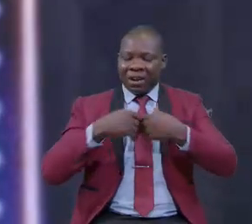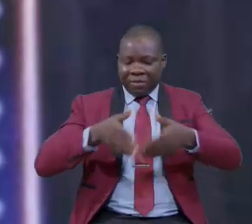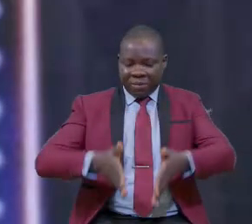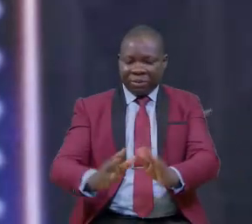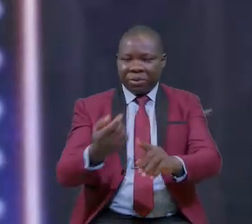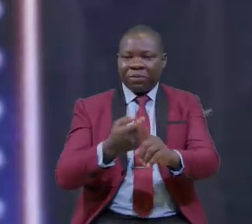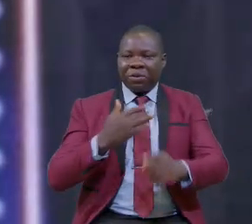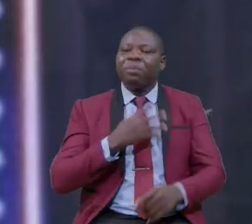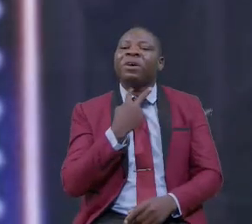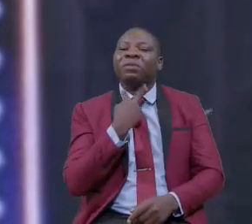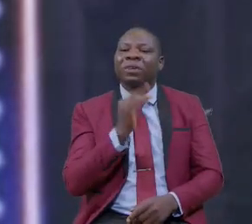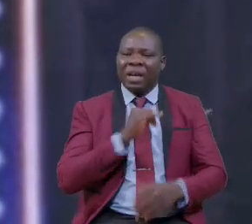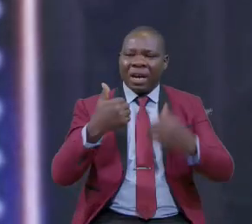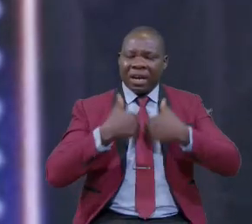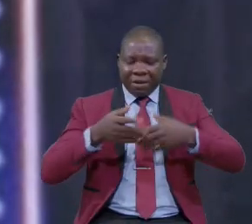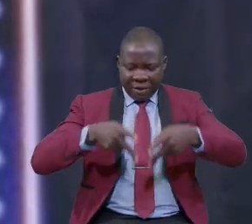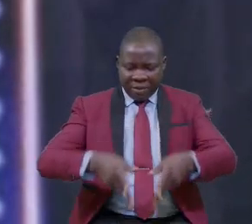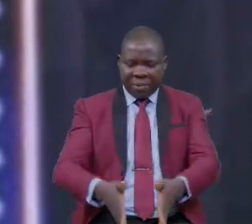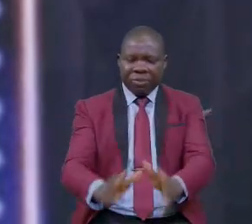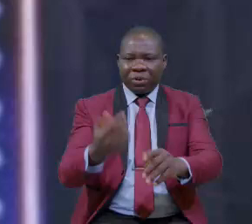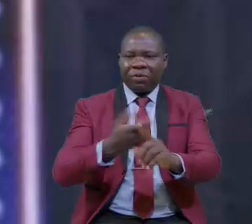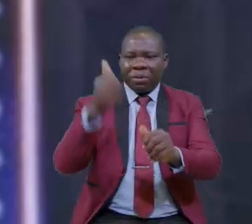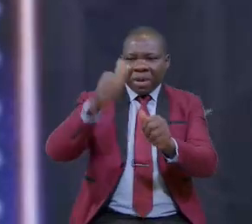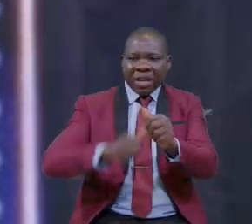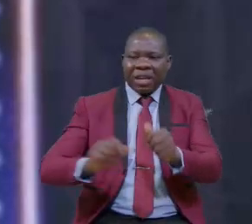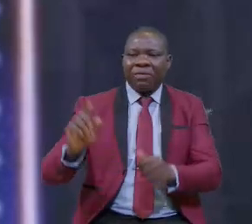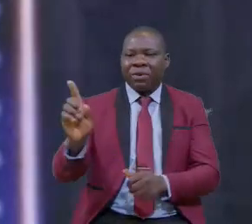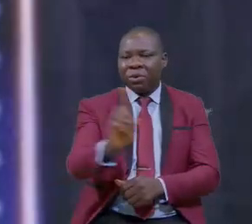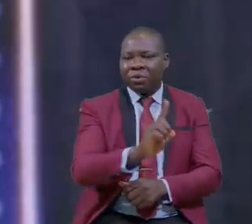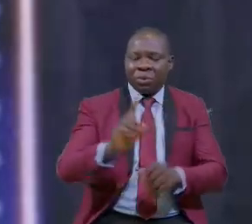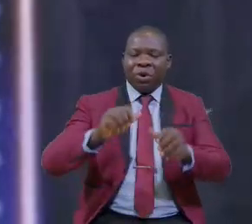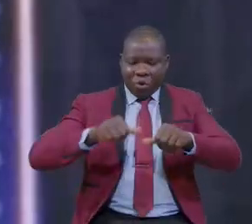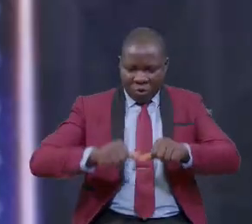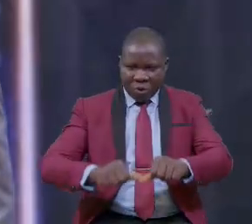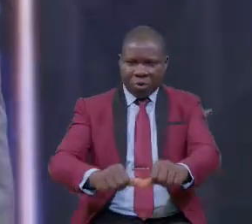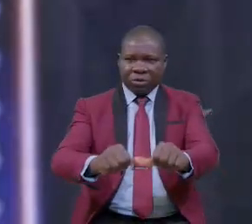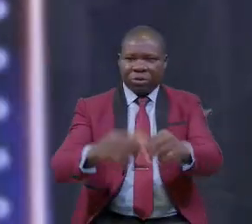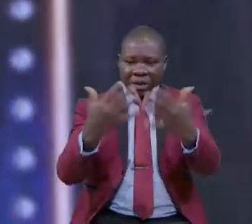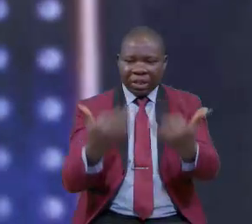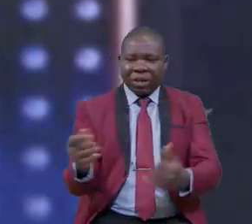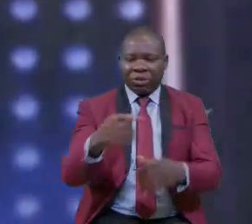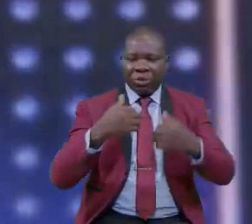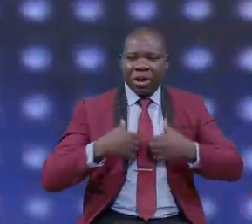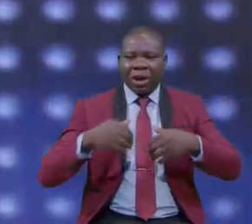from everyone. Go on. Now you have the permission of heaven.